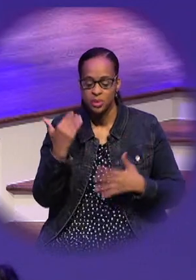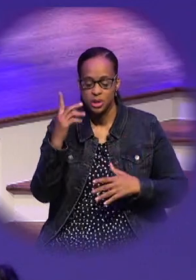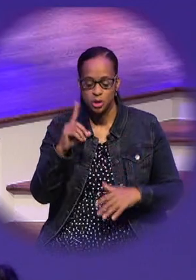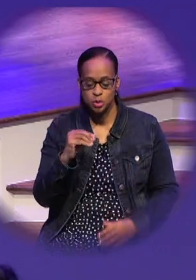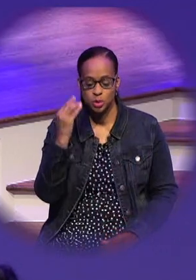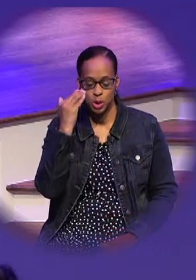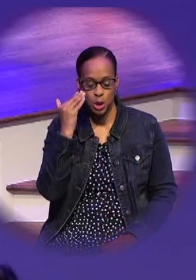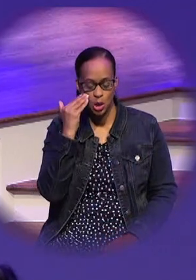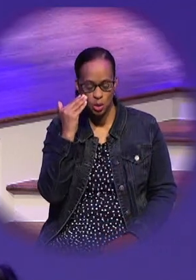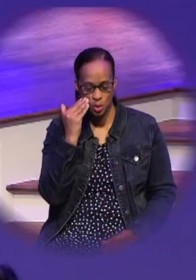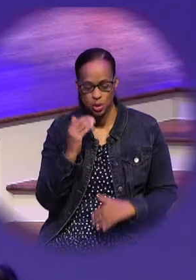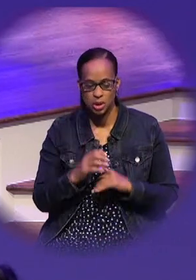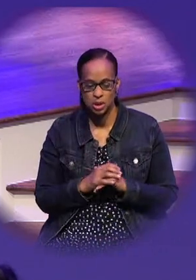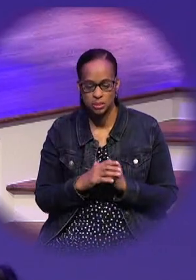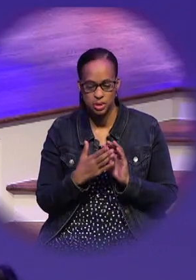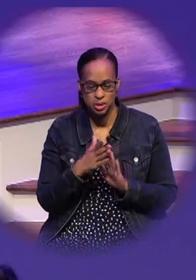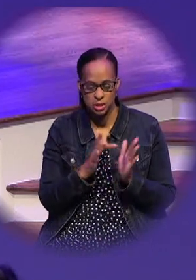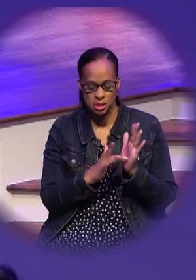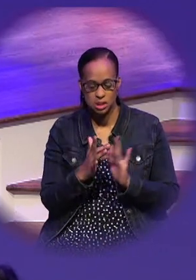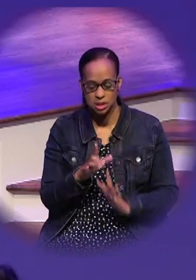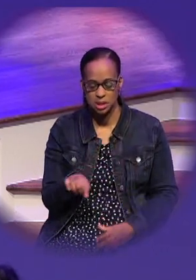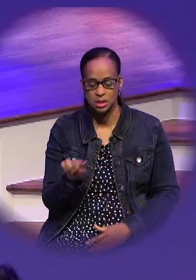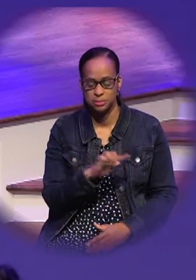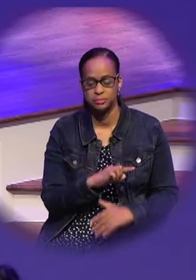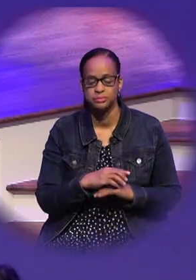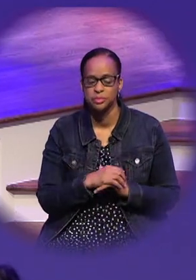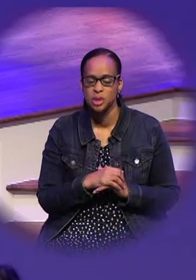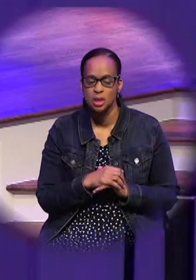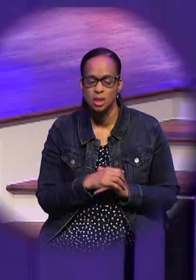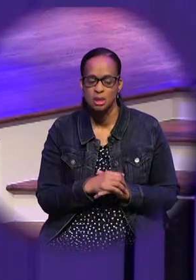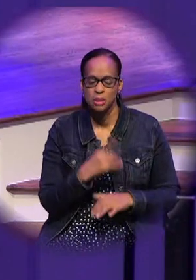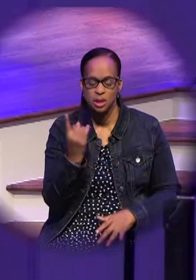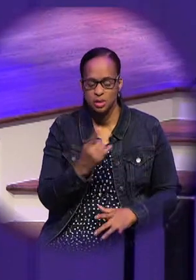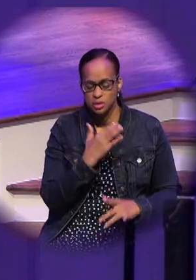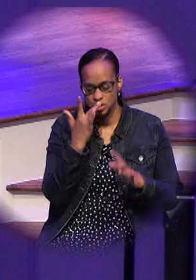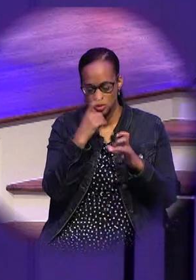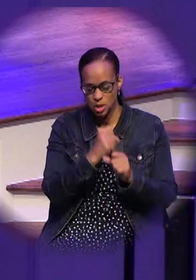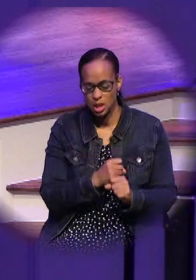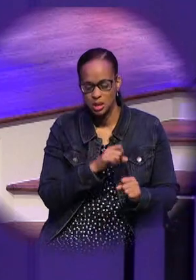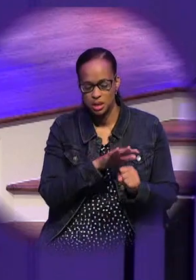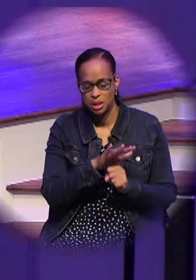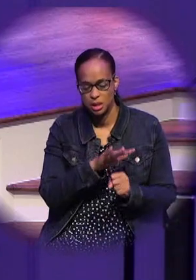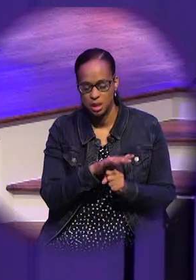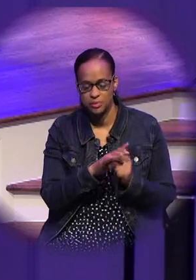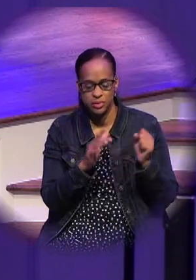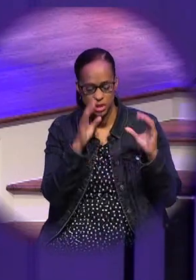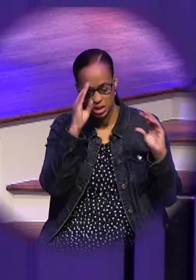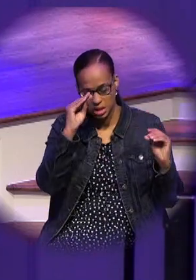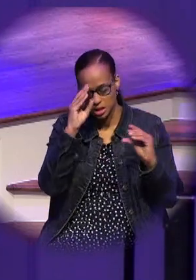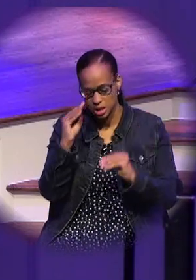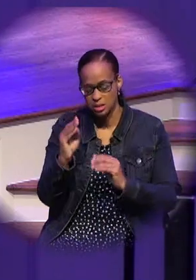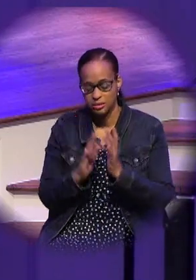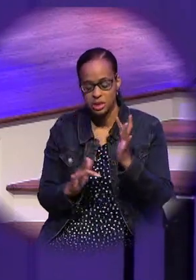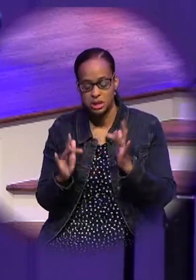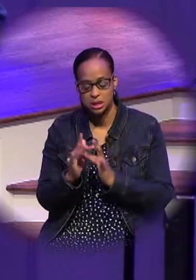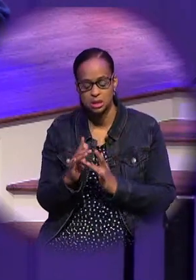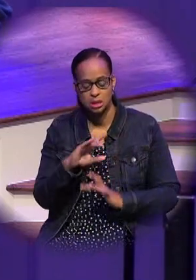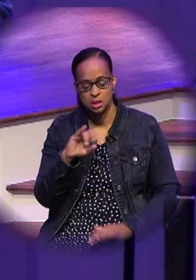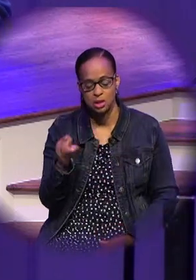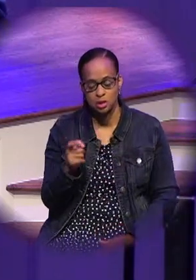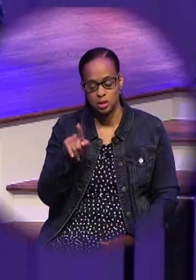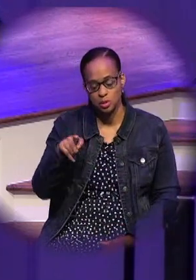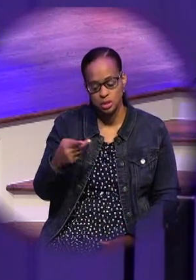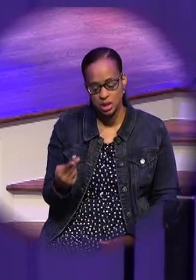that he and a buddy, Joseph of Arimathea, were at least drawn enough to the teachings of Jesus that at his death, Joseph went